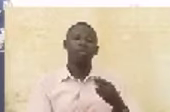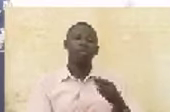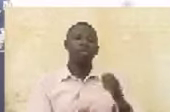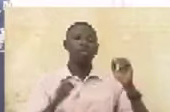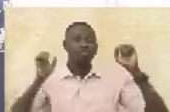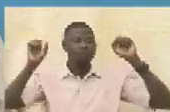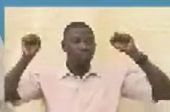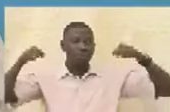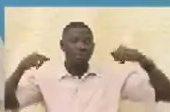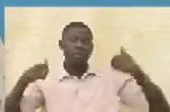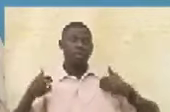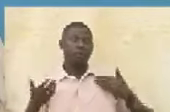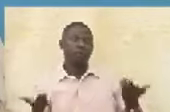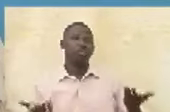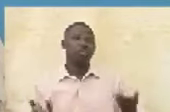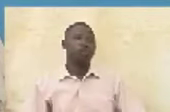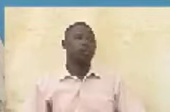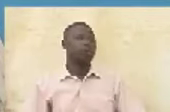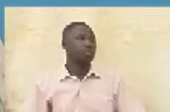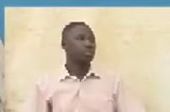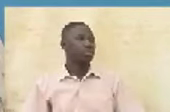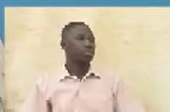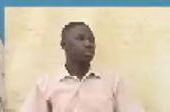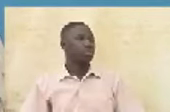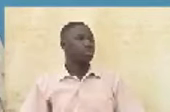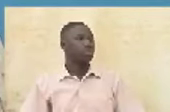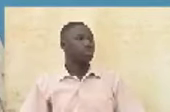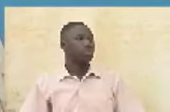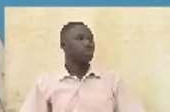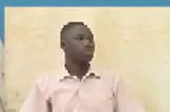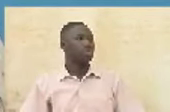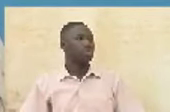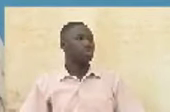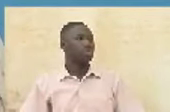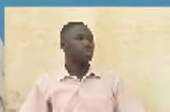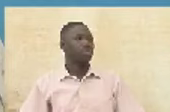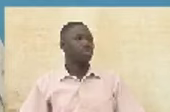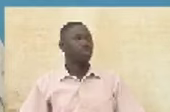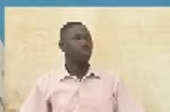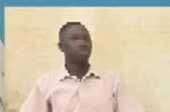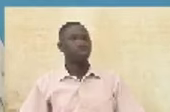Honey, million Malian or Franilla Silla, but million Bolura ye poo.